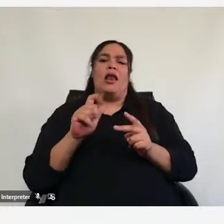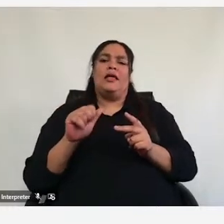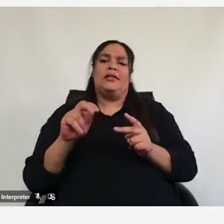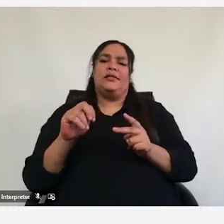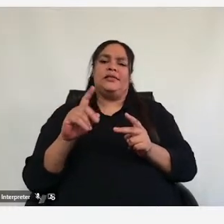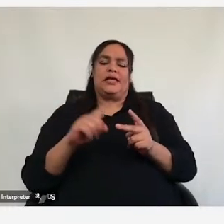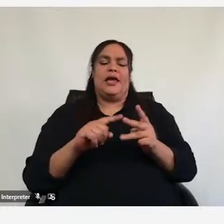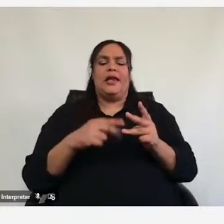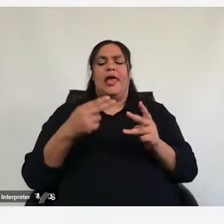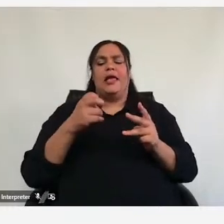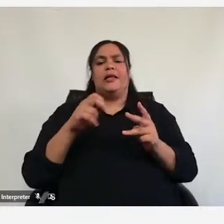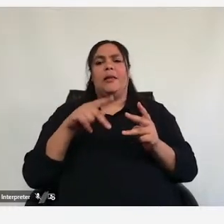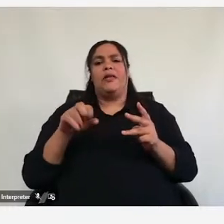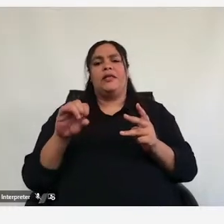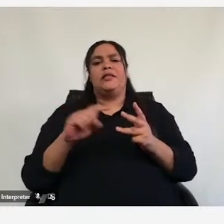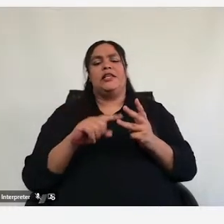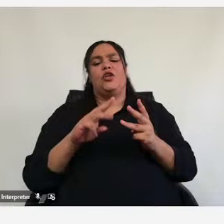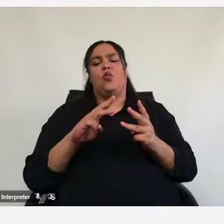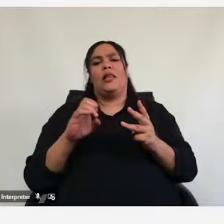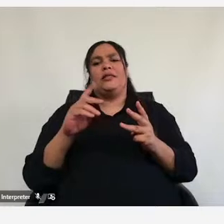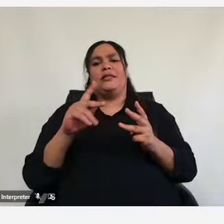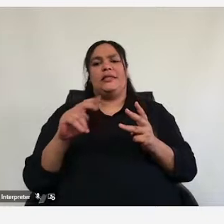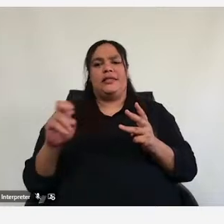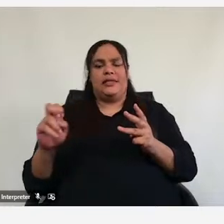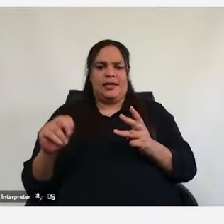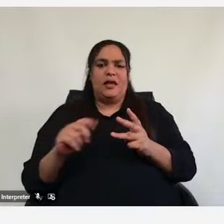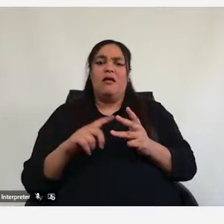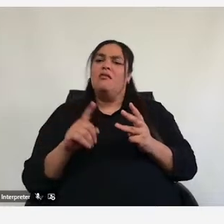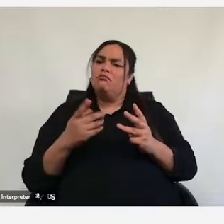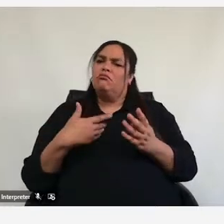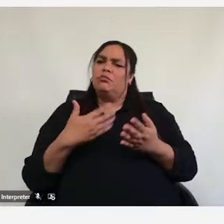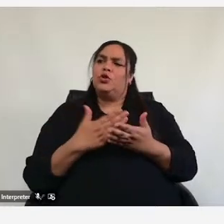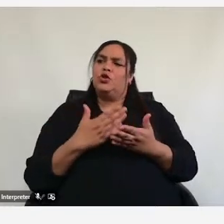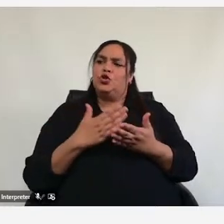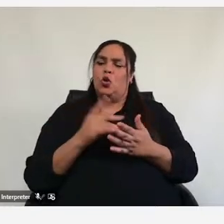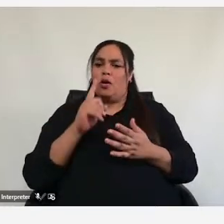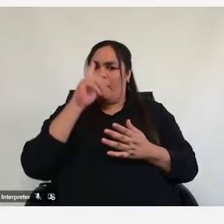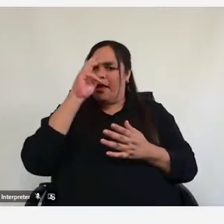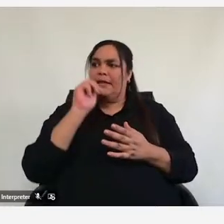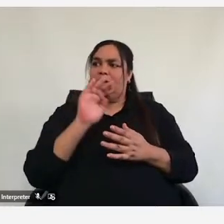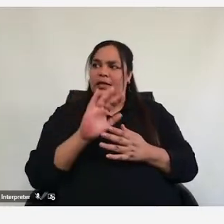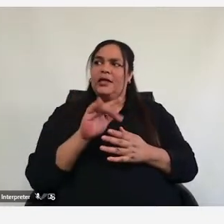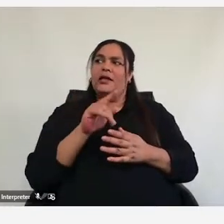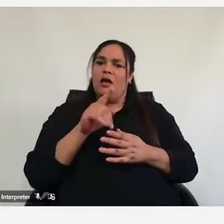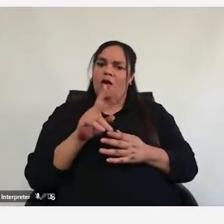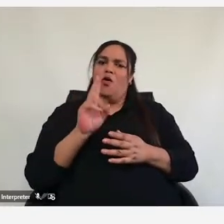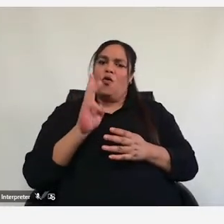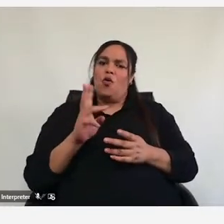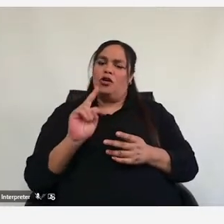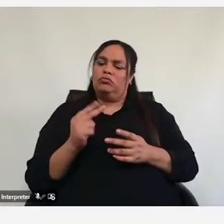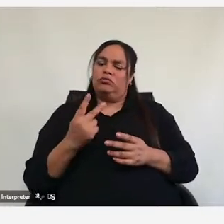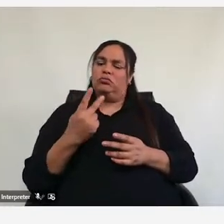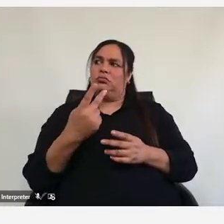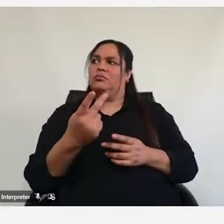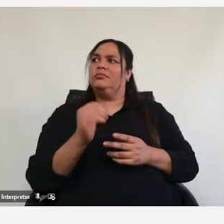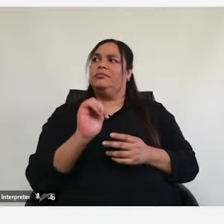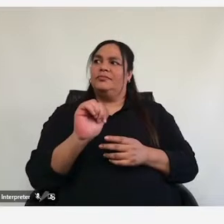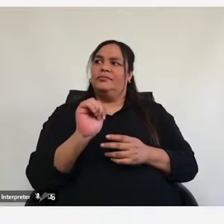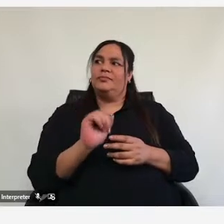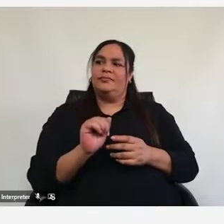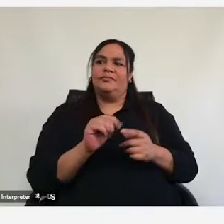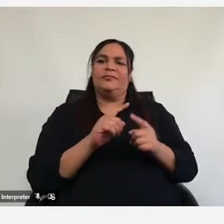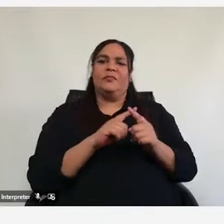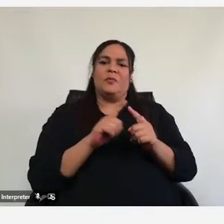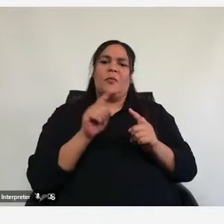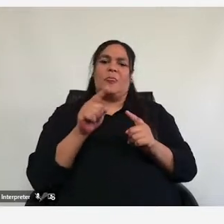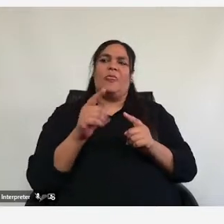Hector Peterson in Wallerstein. So I'm sure that Nelson Mandela would turn in his grave if